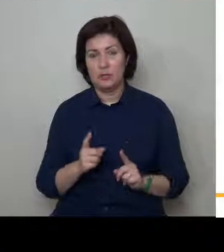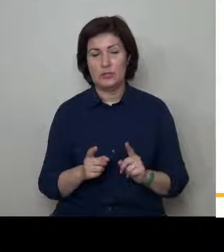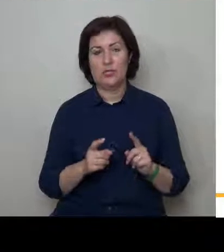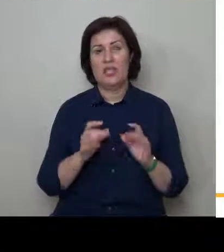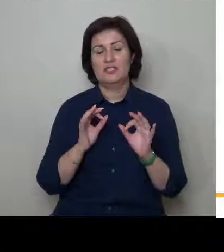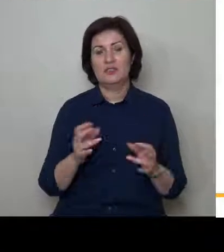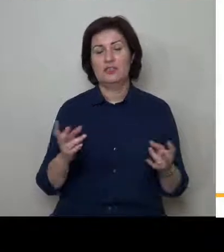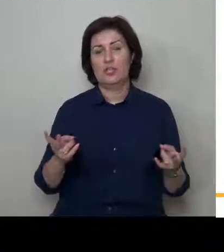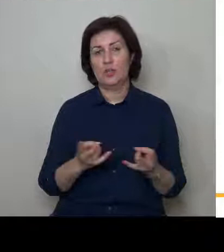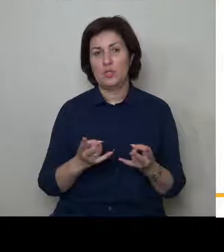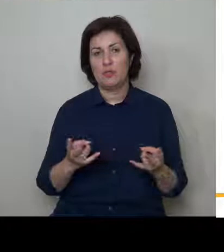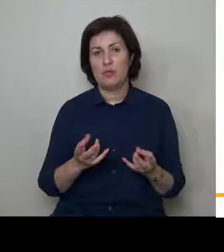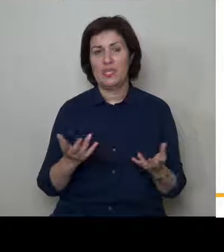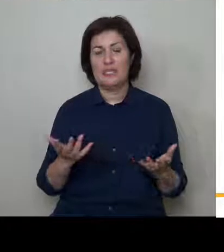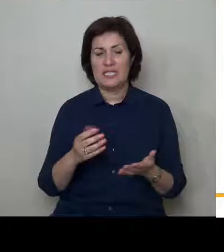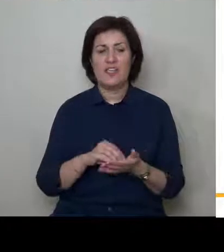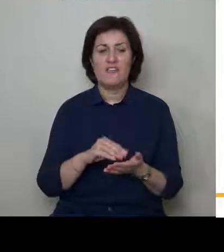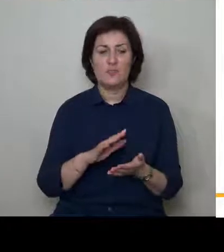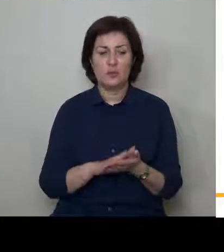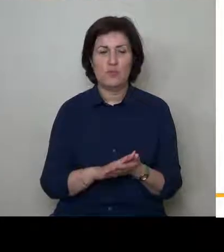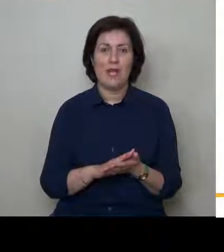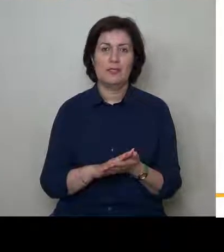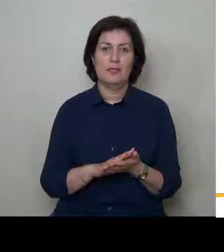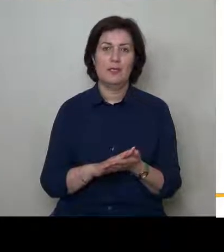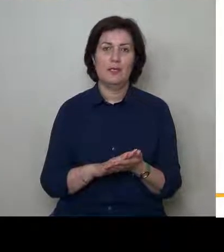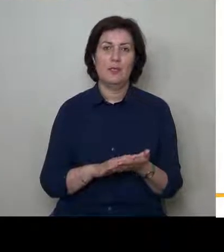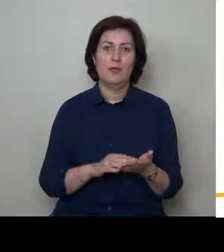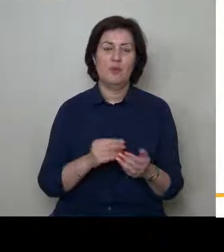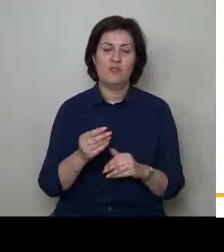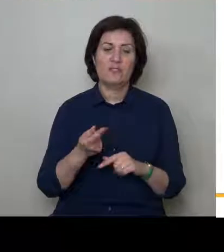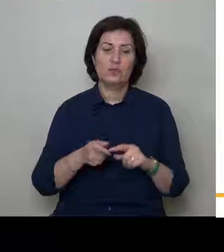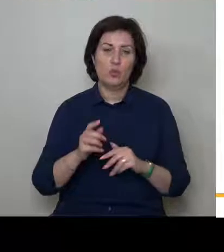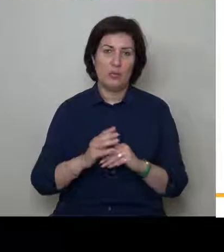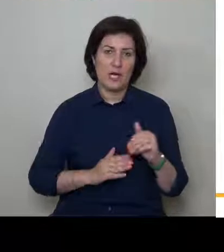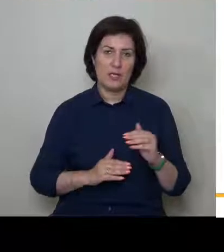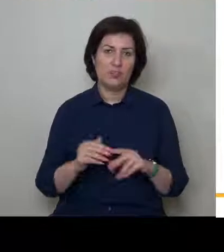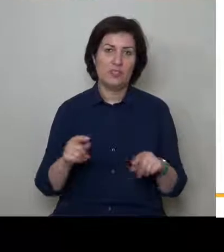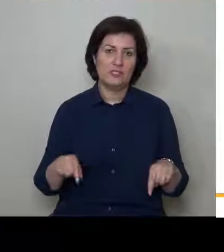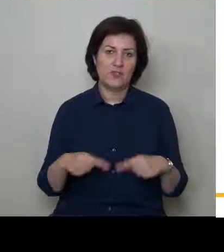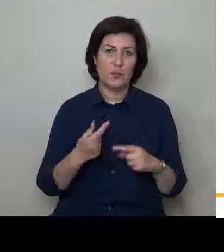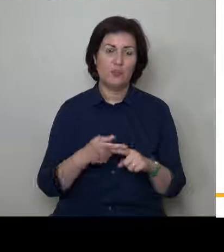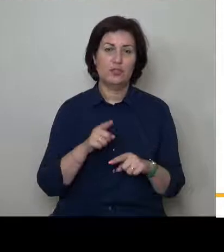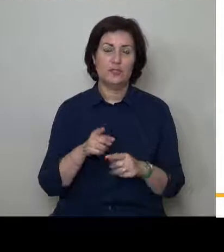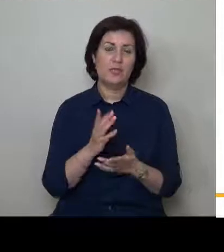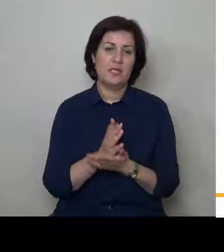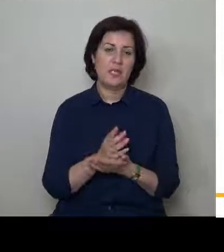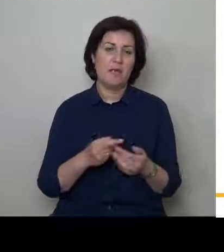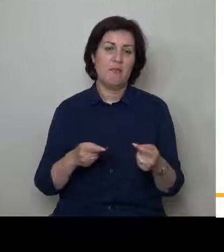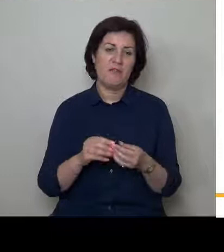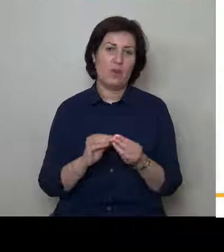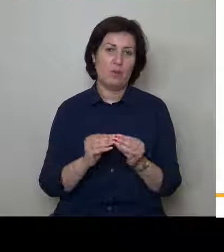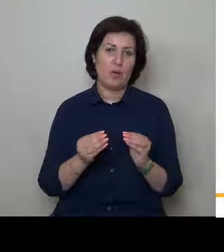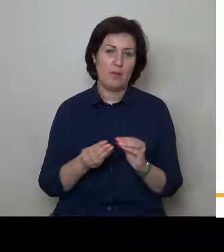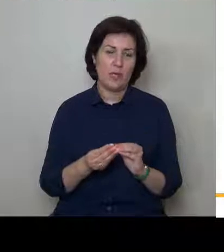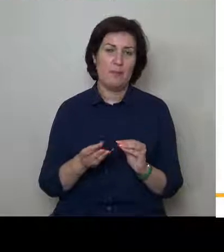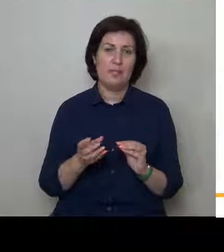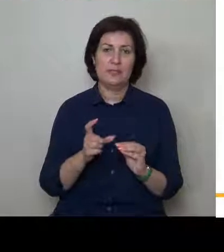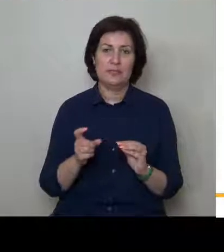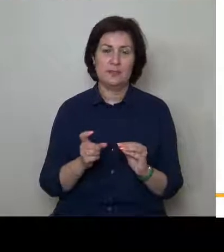law enforcement authorities. Maybe the situation will change, maybe it should be documented, and such